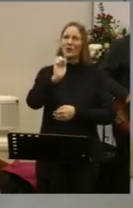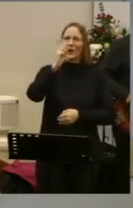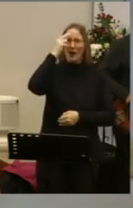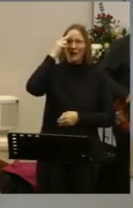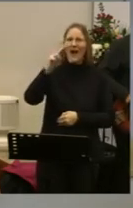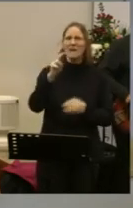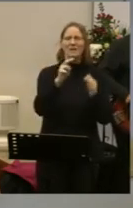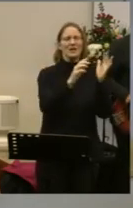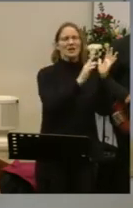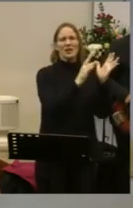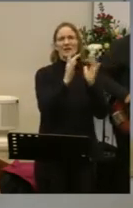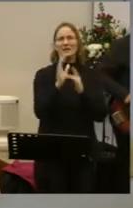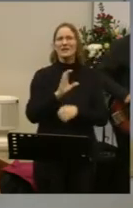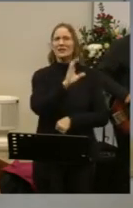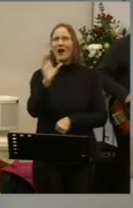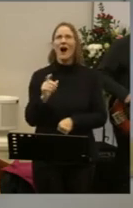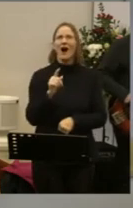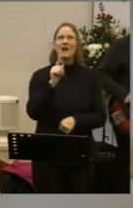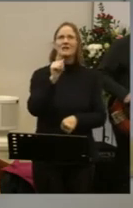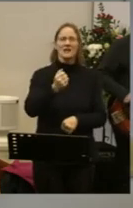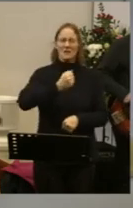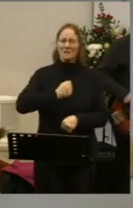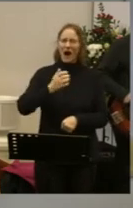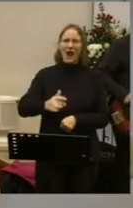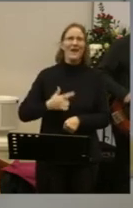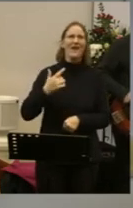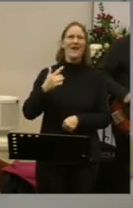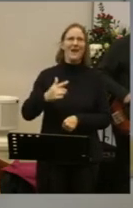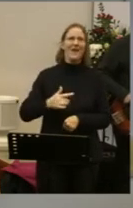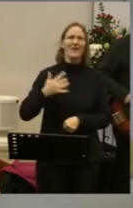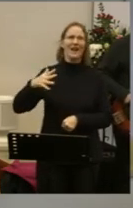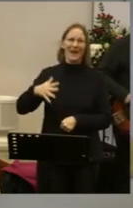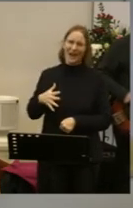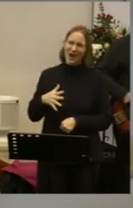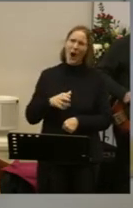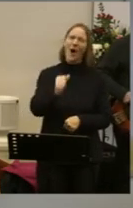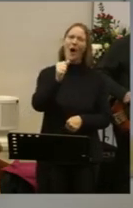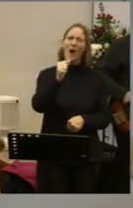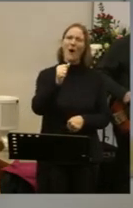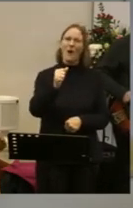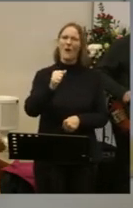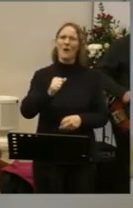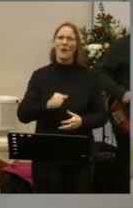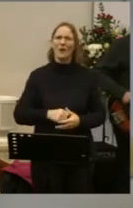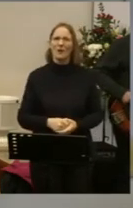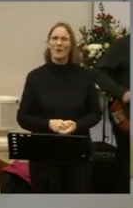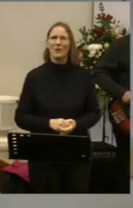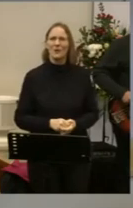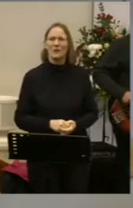in your name Jesus Christ, my living hope